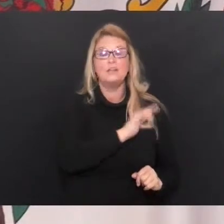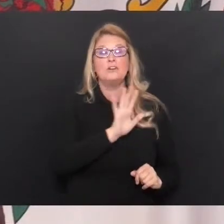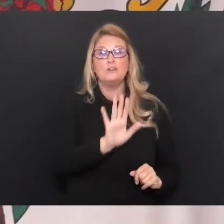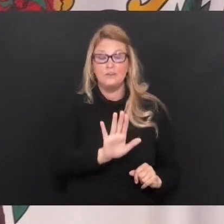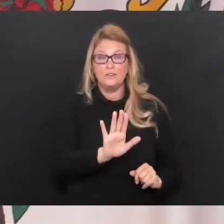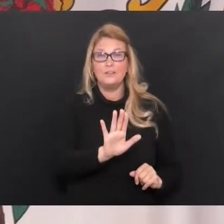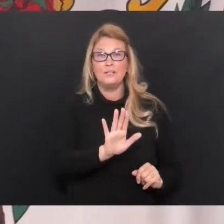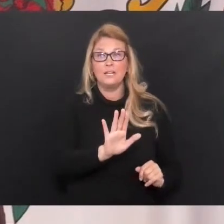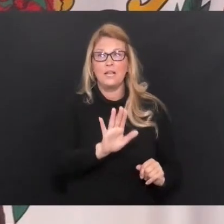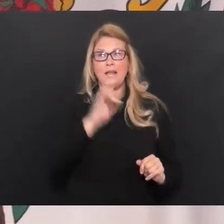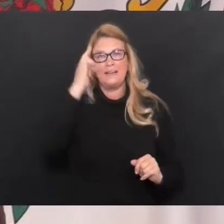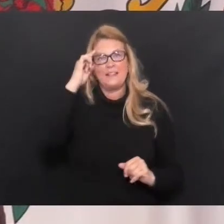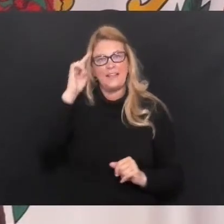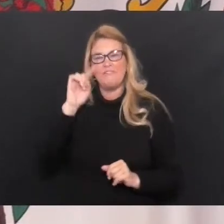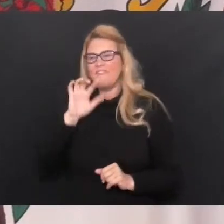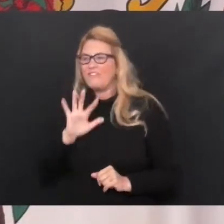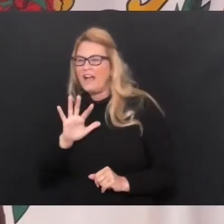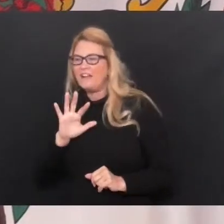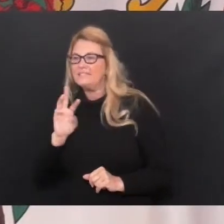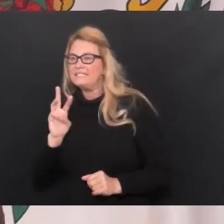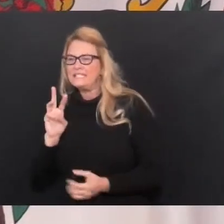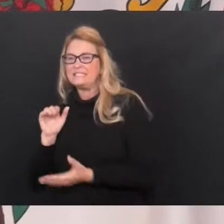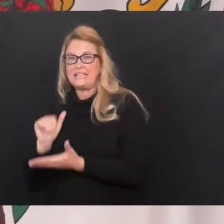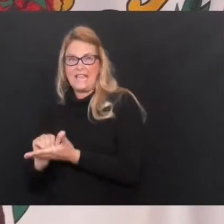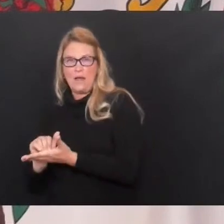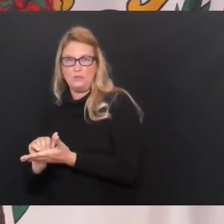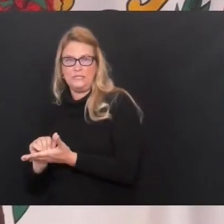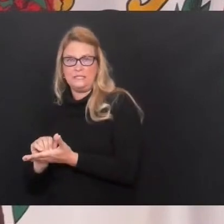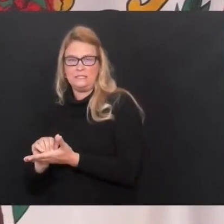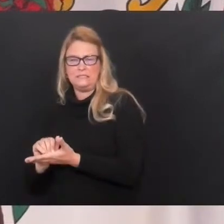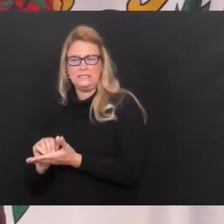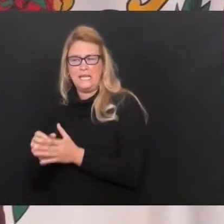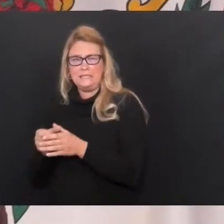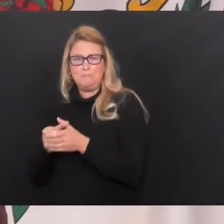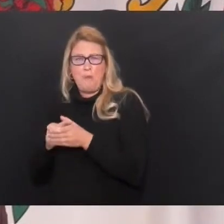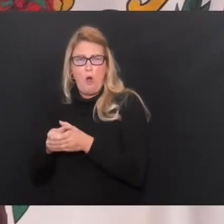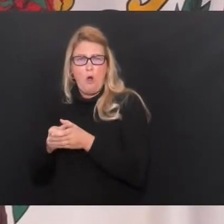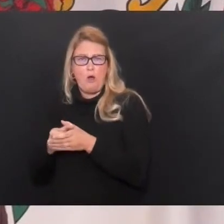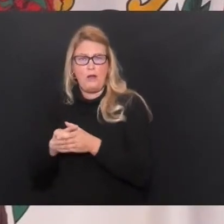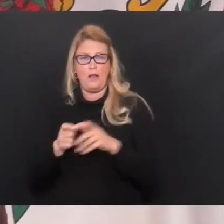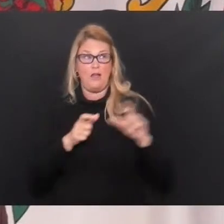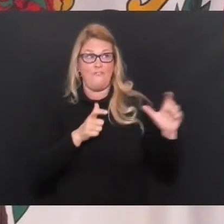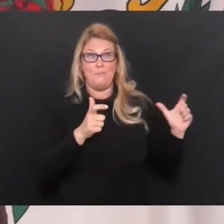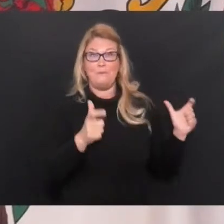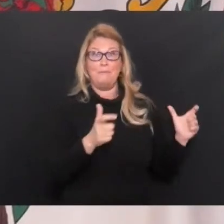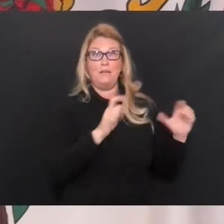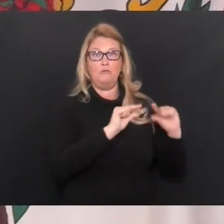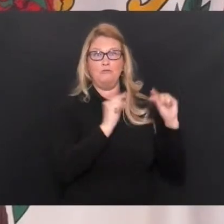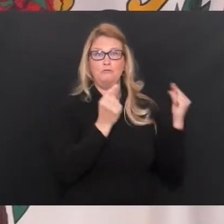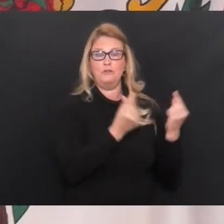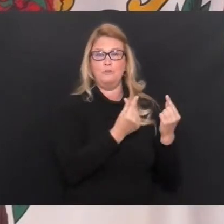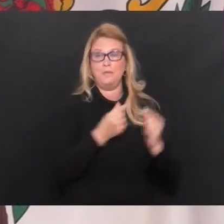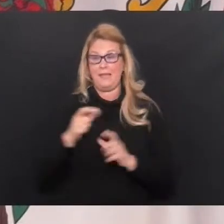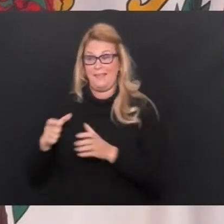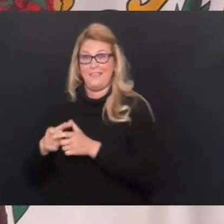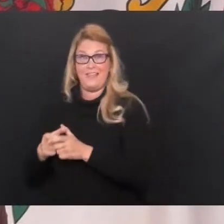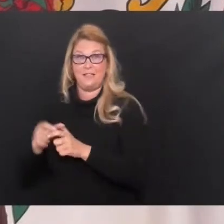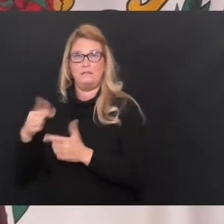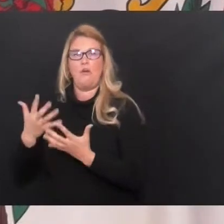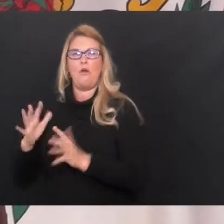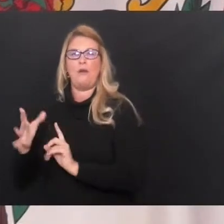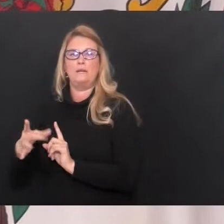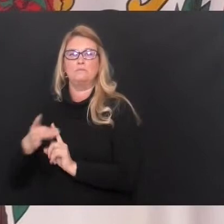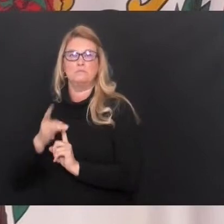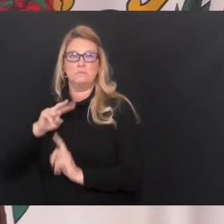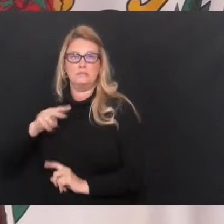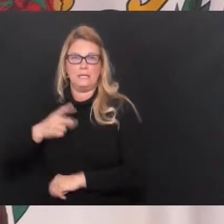of 5,000 or 6,000 out of 77 million that have picked this back up, it is